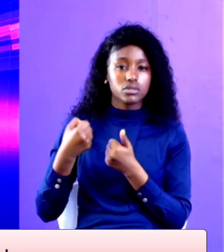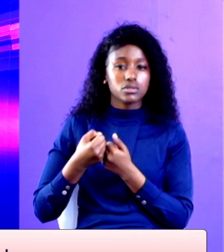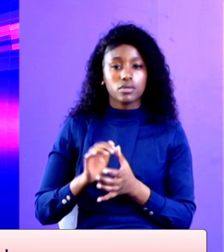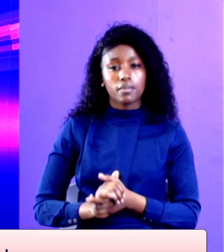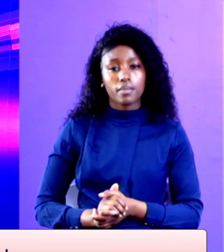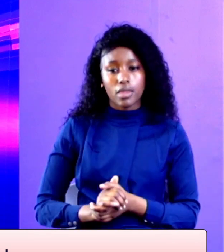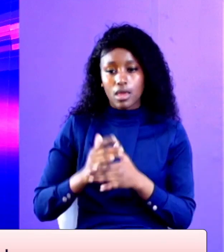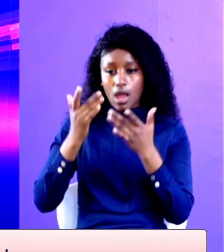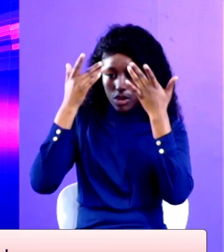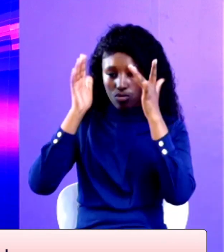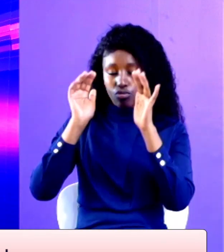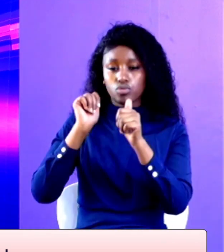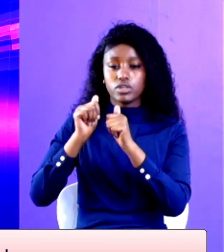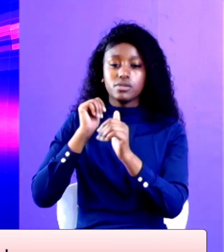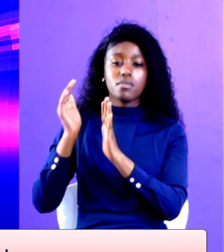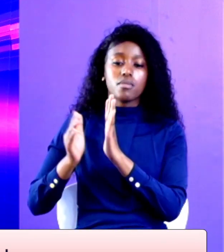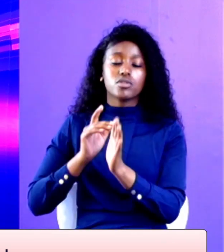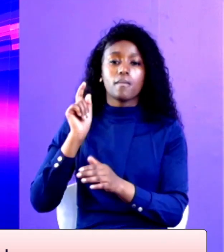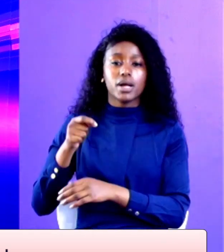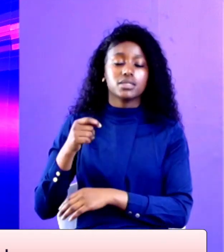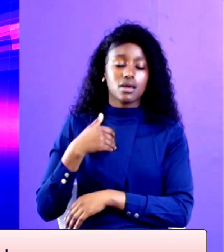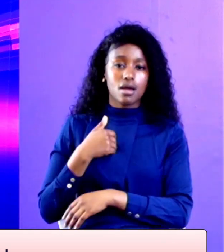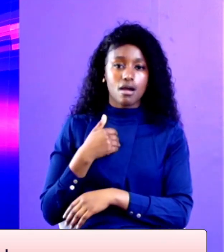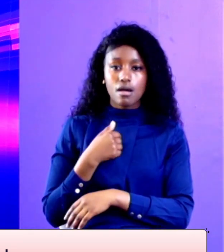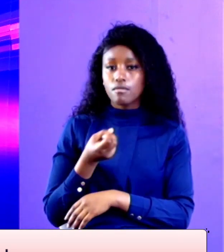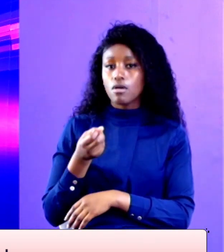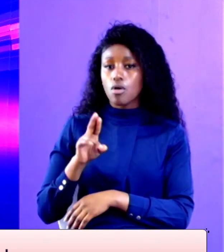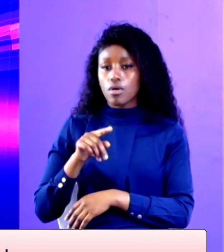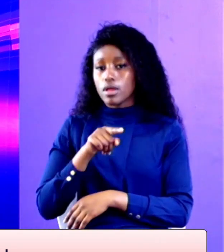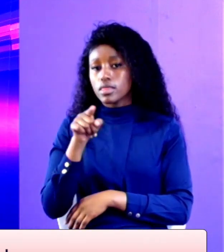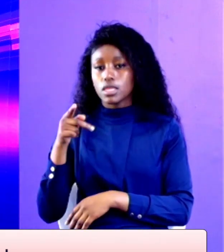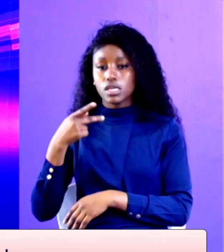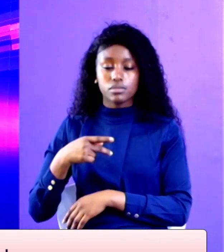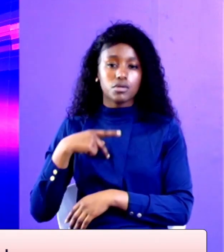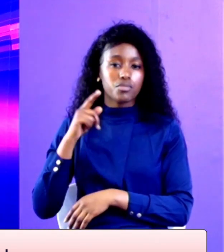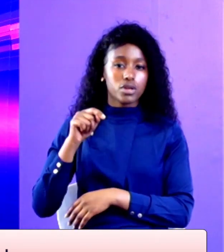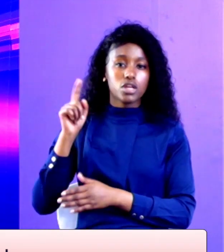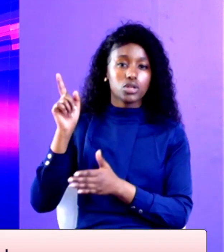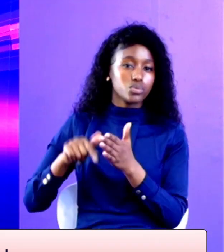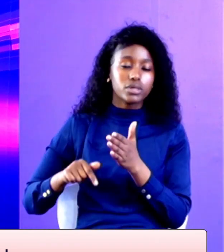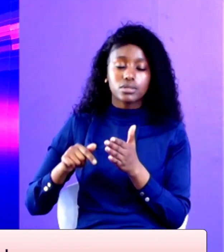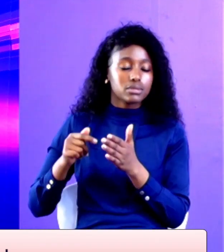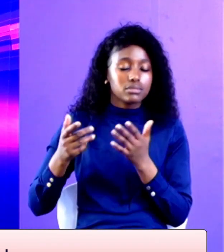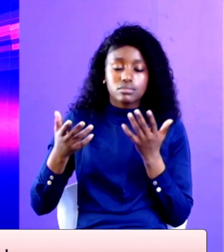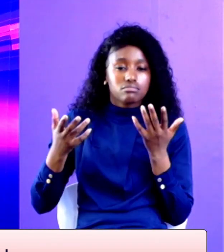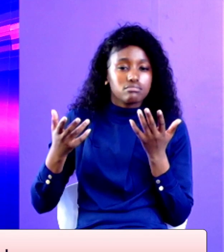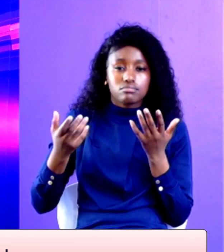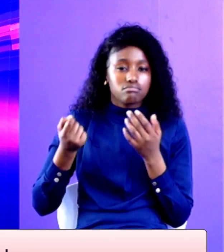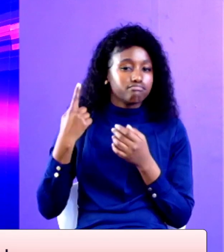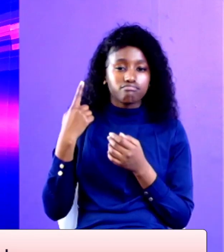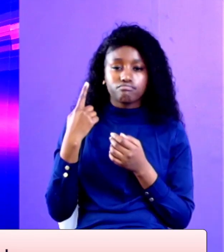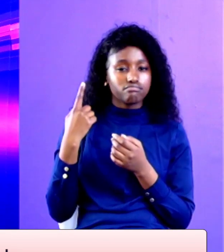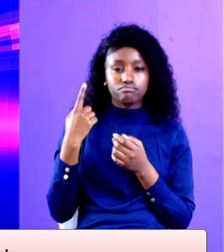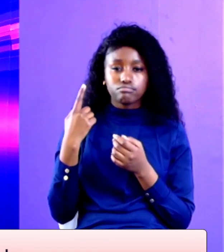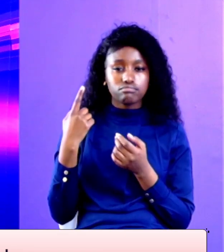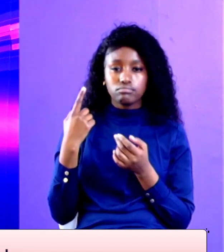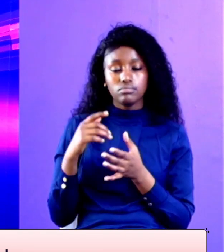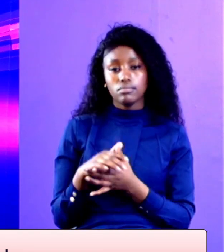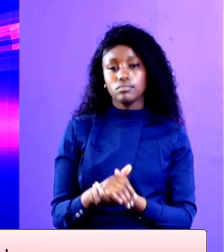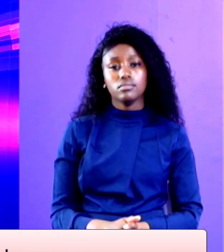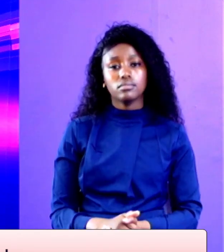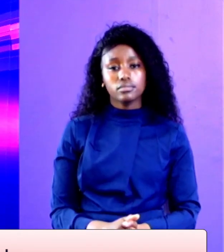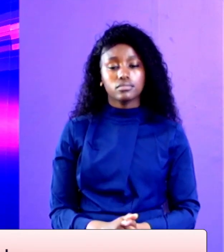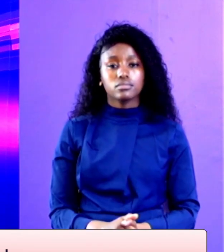don't know ni preparations gani walikuwa wanataka kama sio CHAN. Na